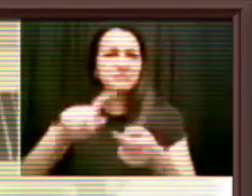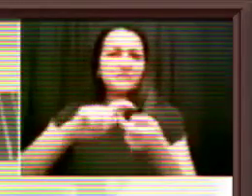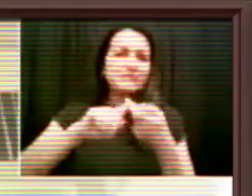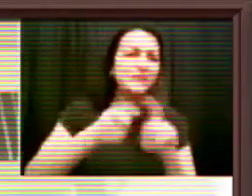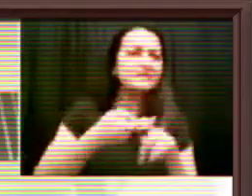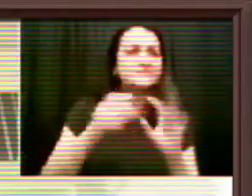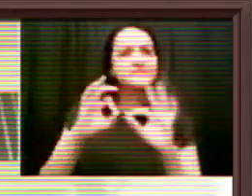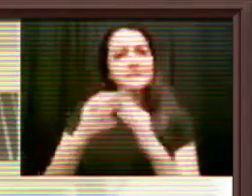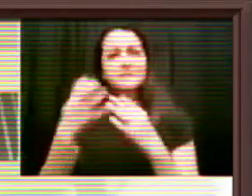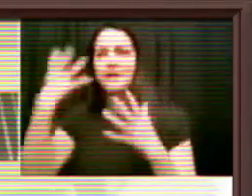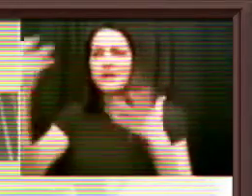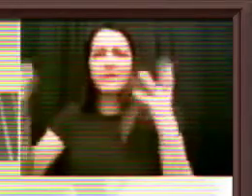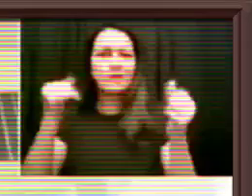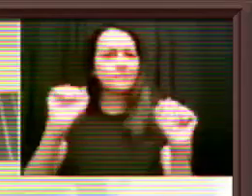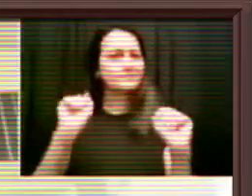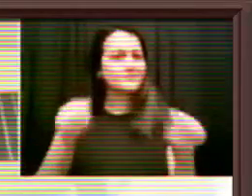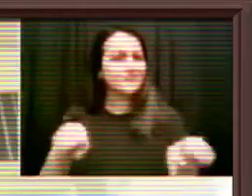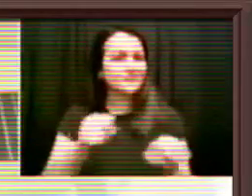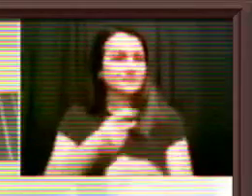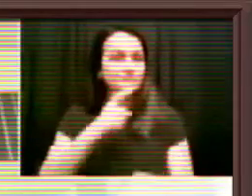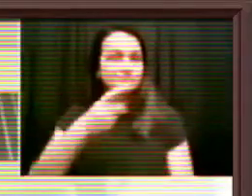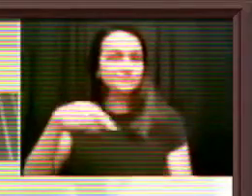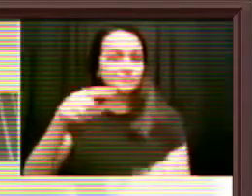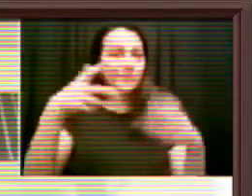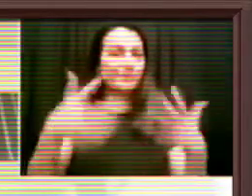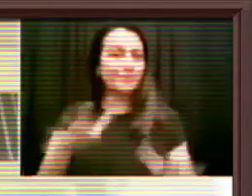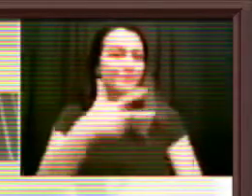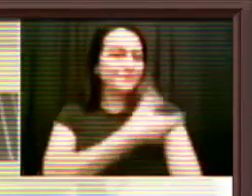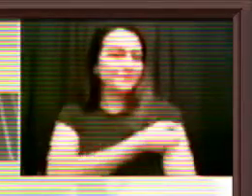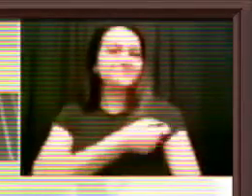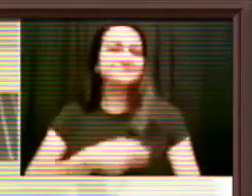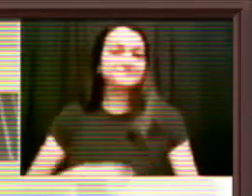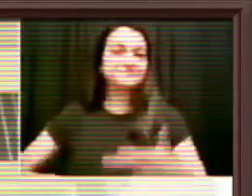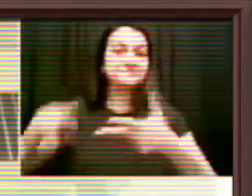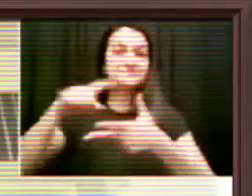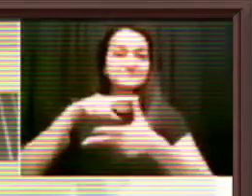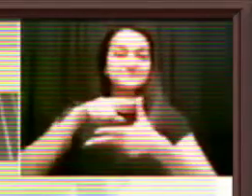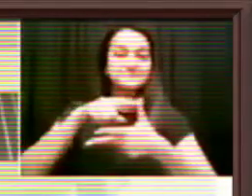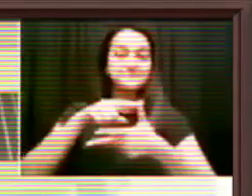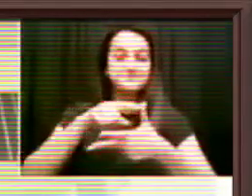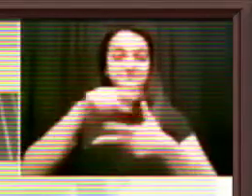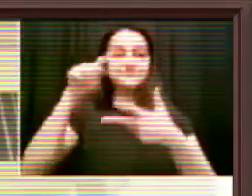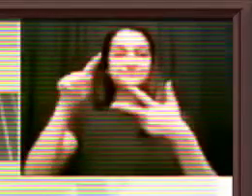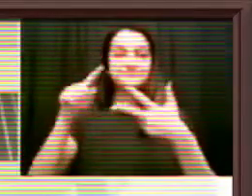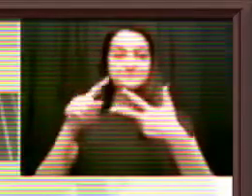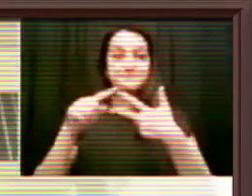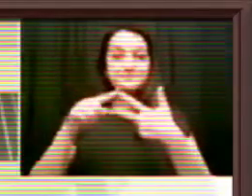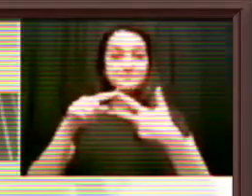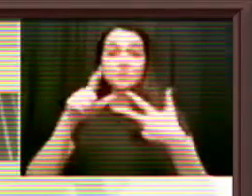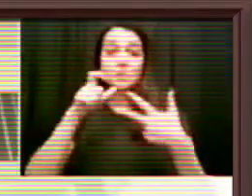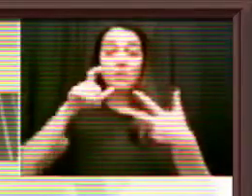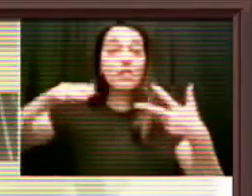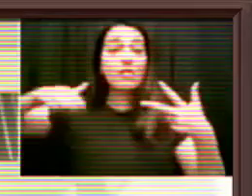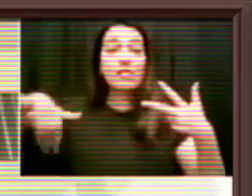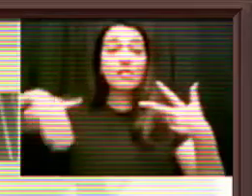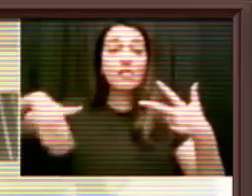different? When 9 times out of 10, they're the ones that's causing the tyranny and destabilizing other